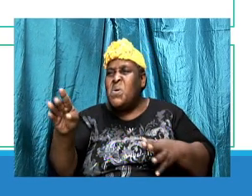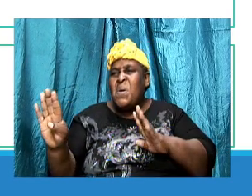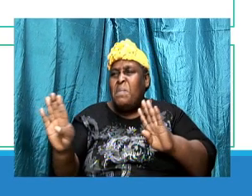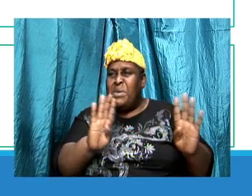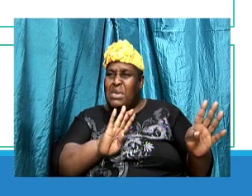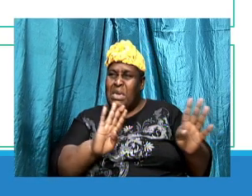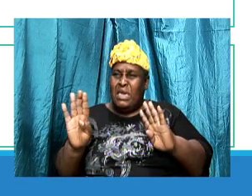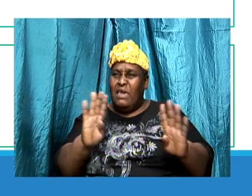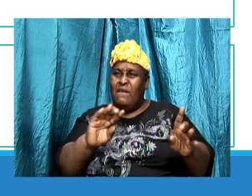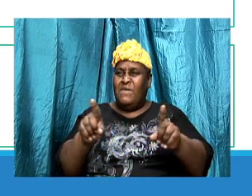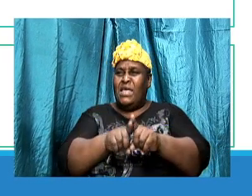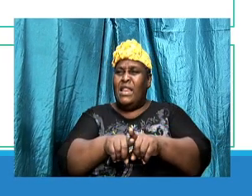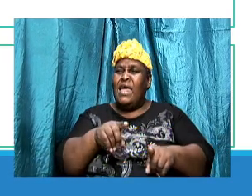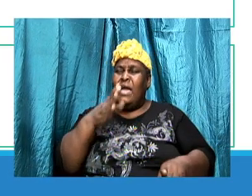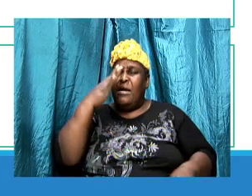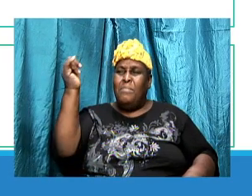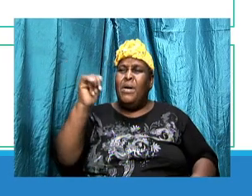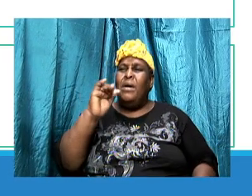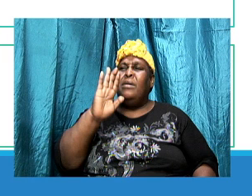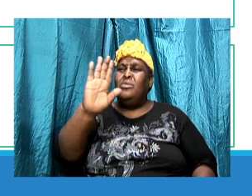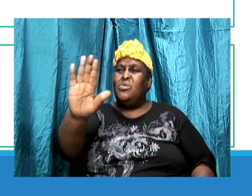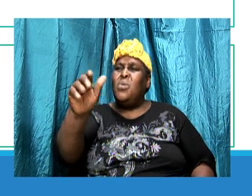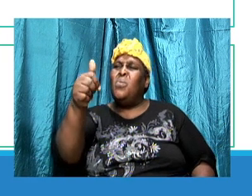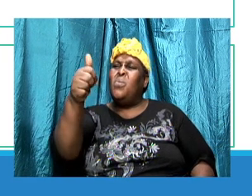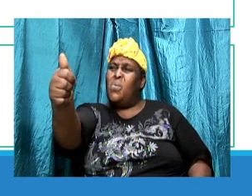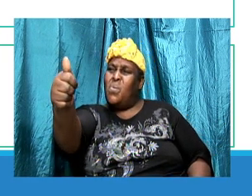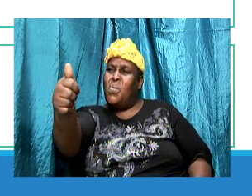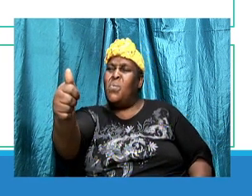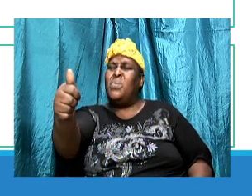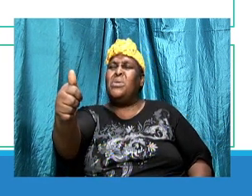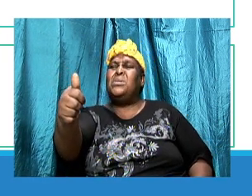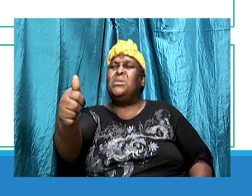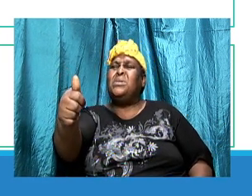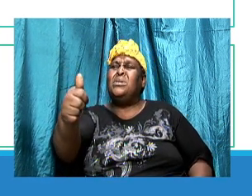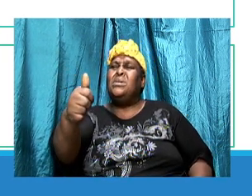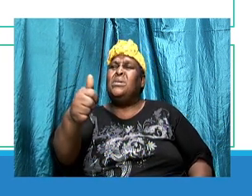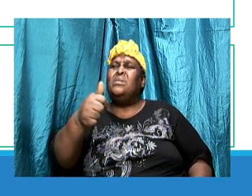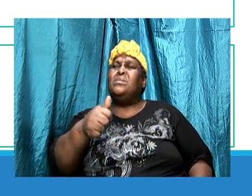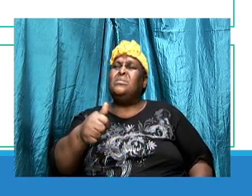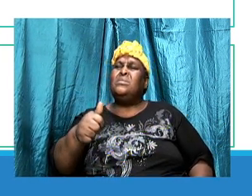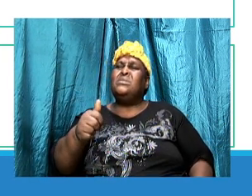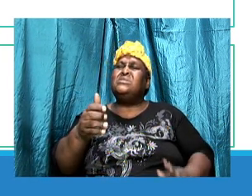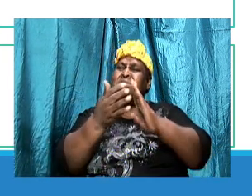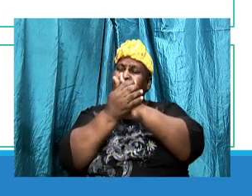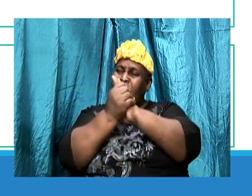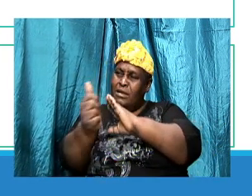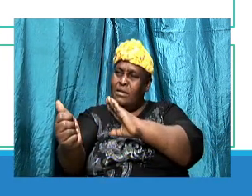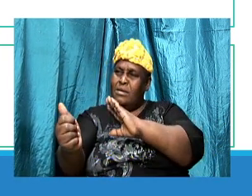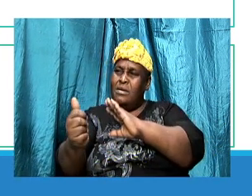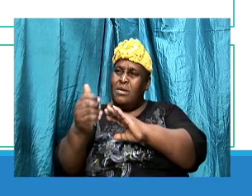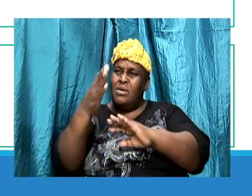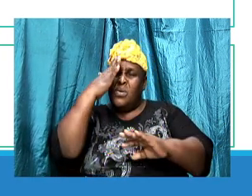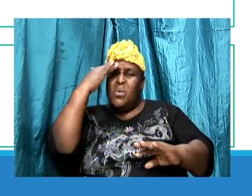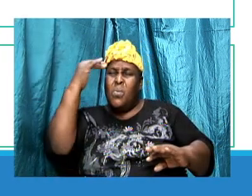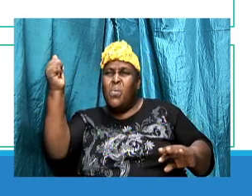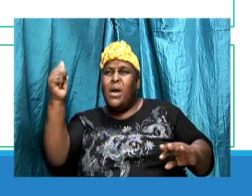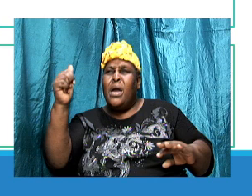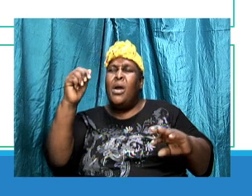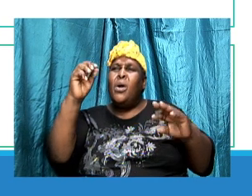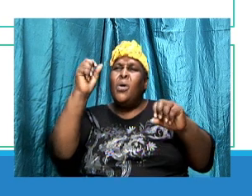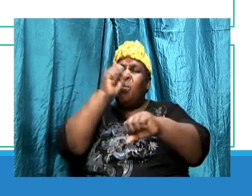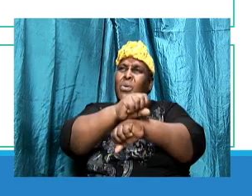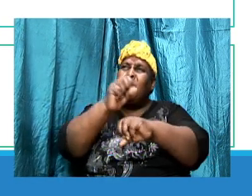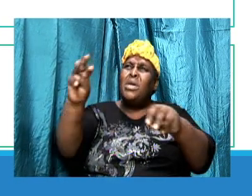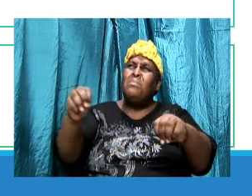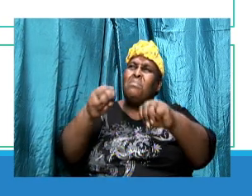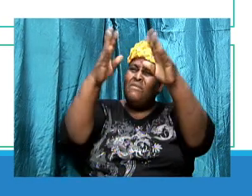if it was by your own effort you were doing it? If you are working miracle, why are you puffed up because you're